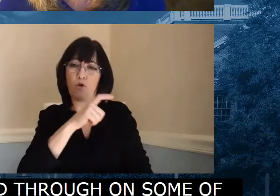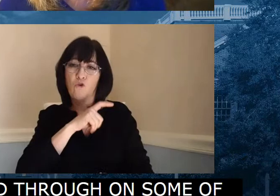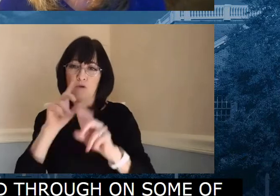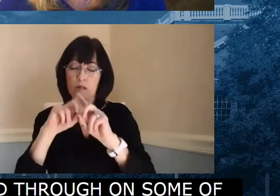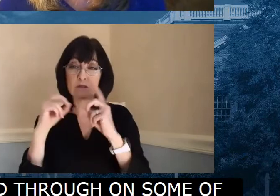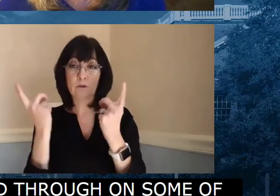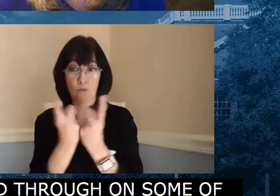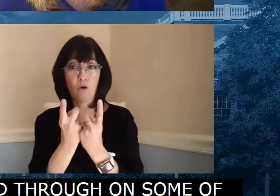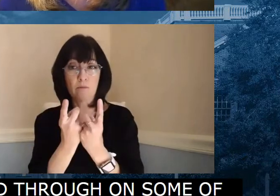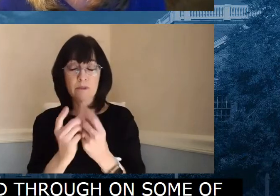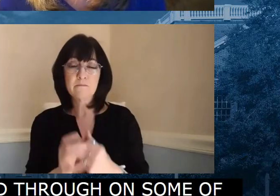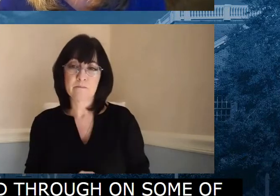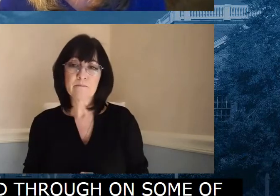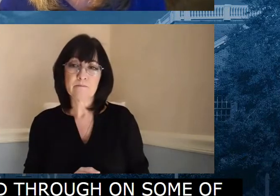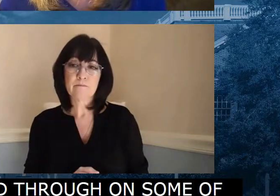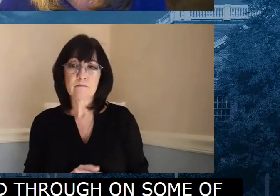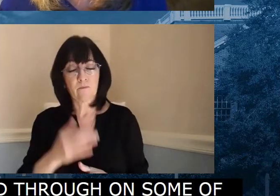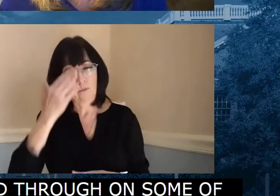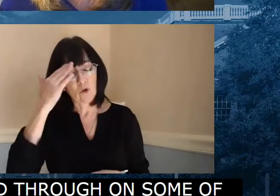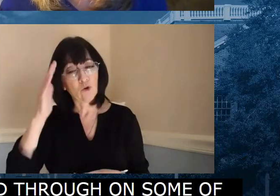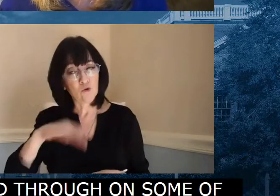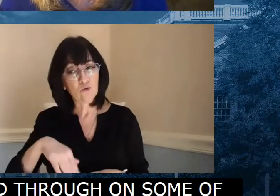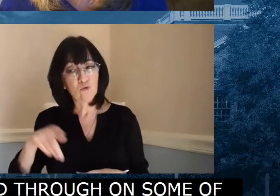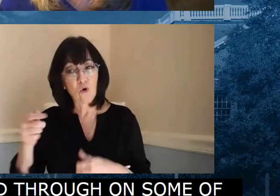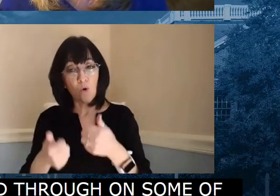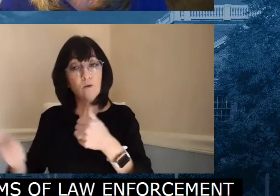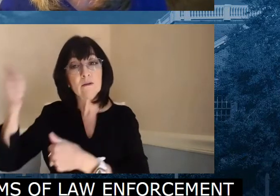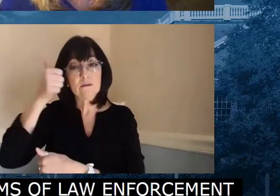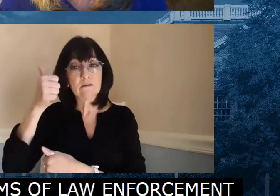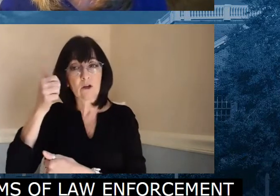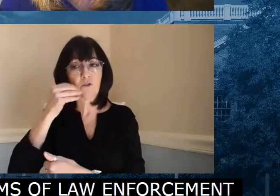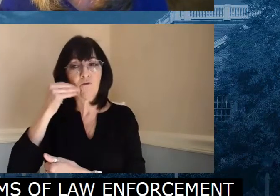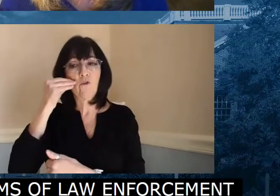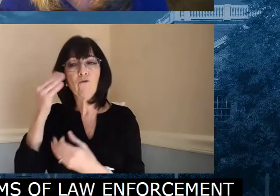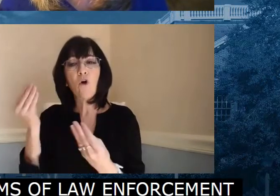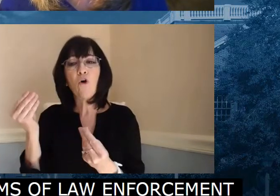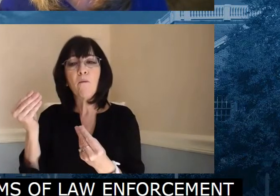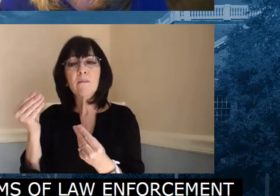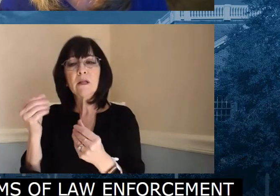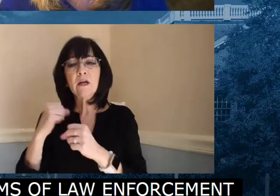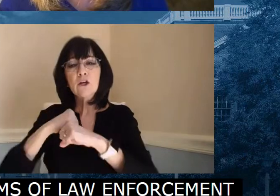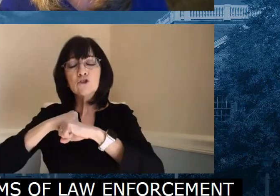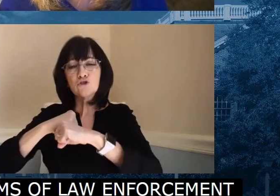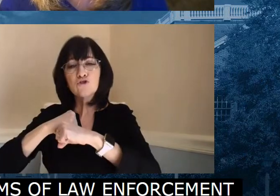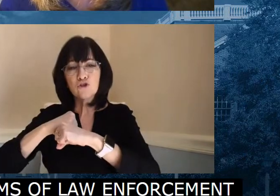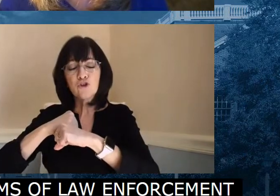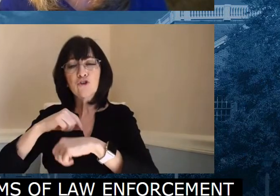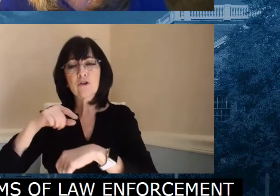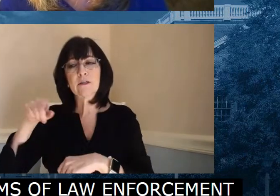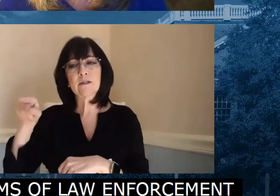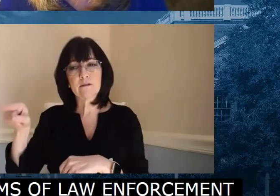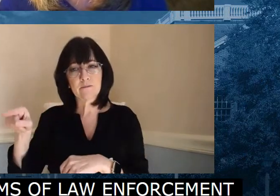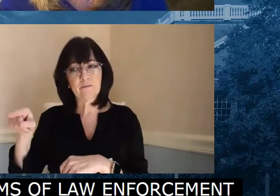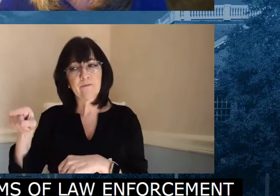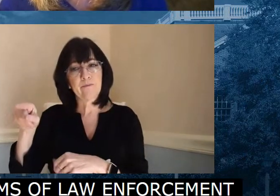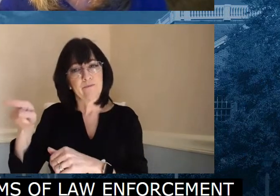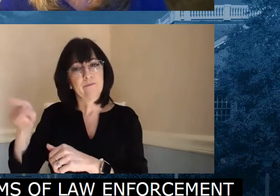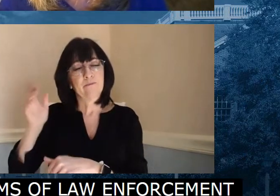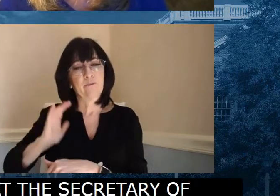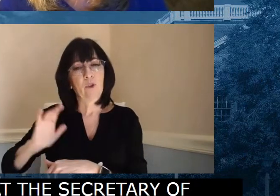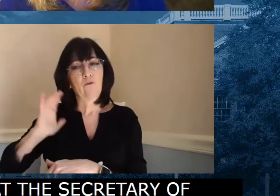have, I know the Secretary of Homeland Security, Safety and Homeland Security, former